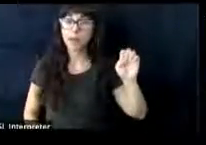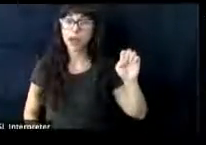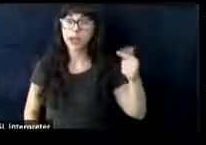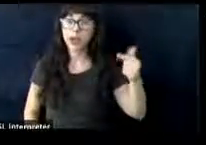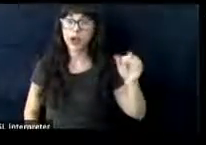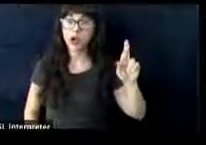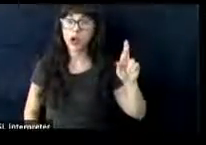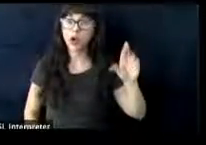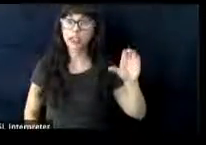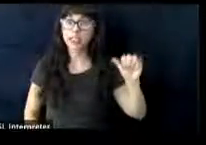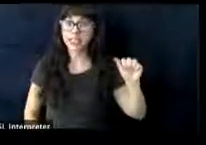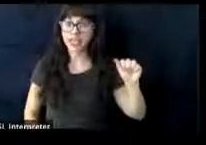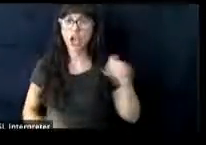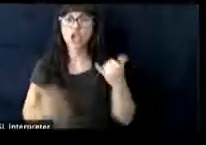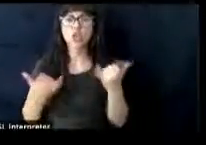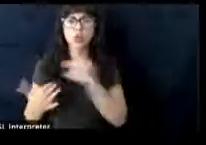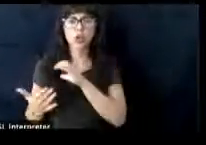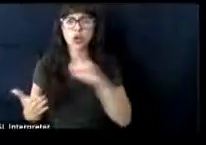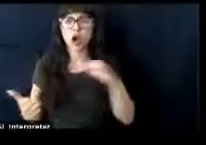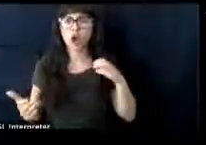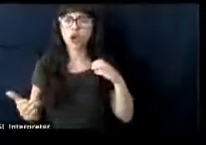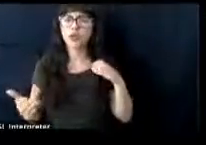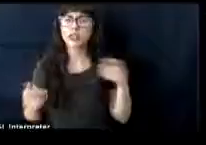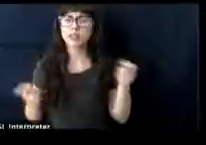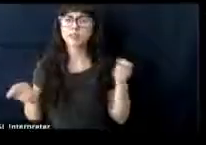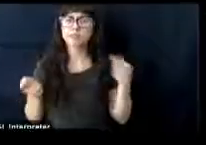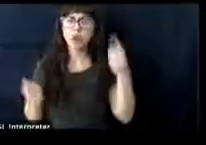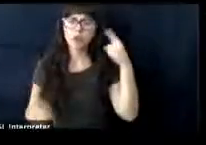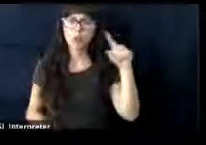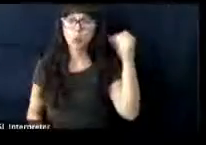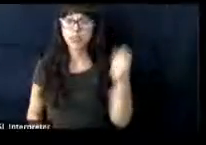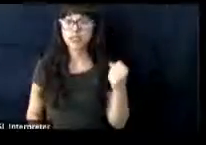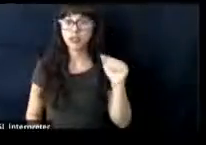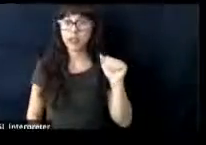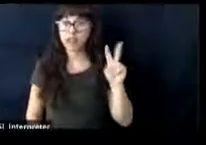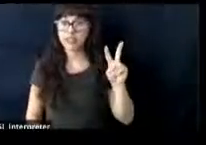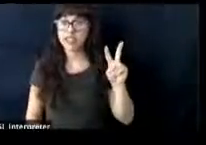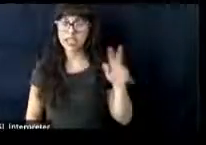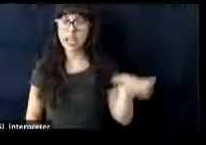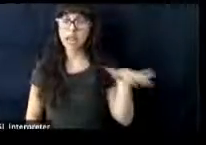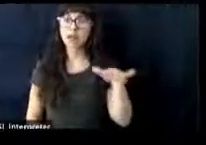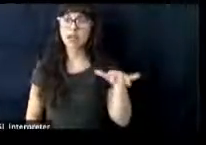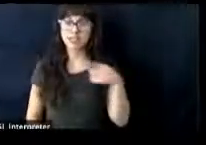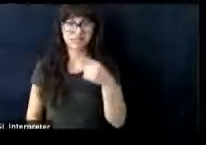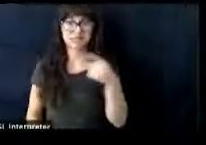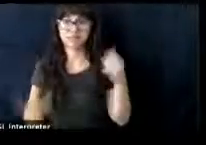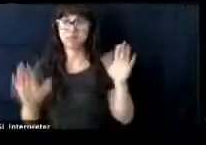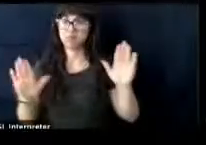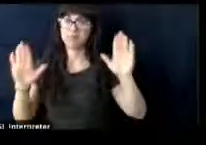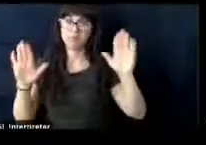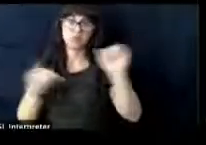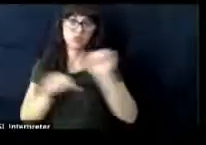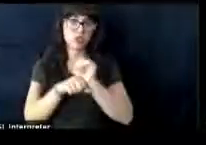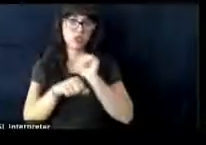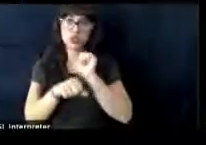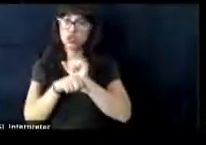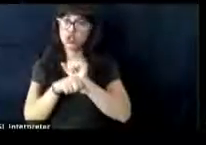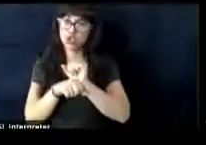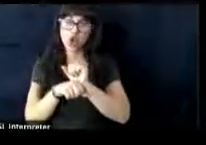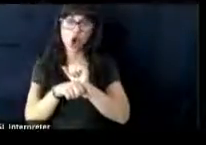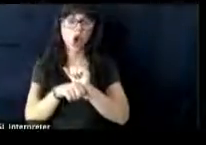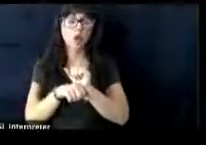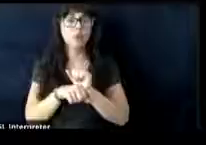congressman for the southern part of the Antelope Valley, has done a marvelous job working with